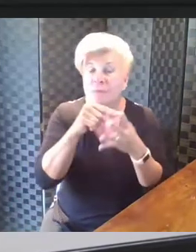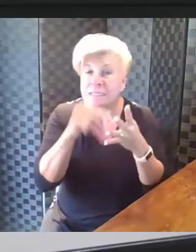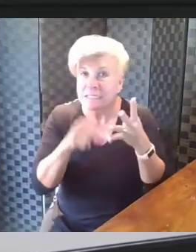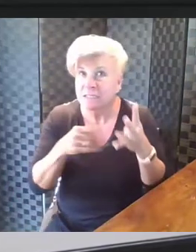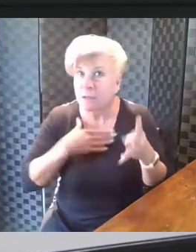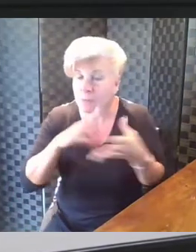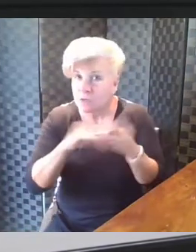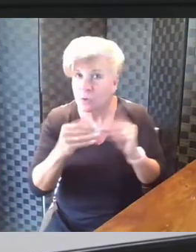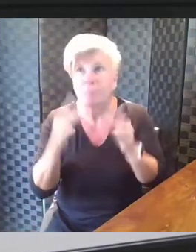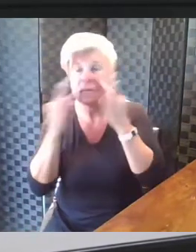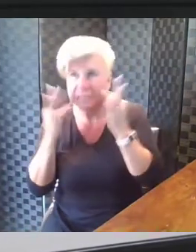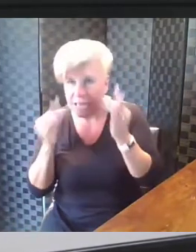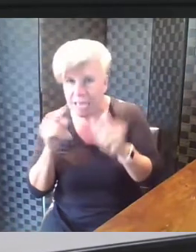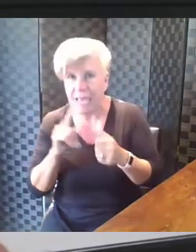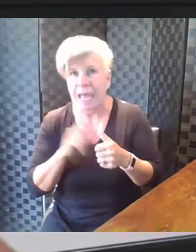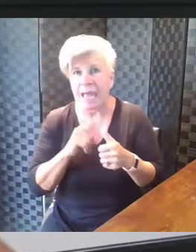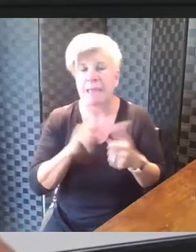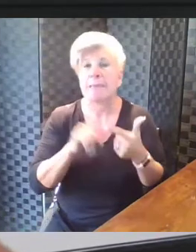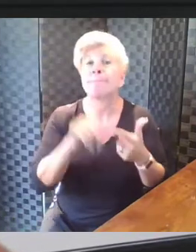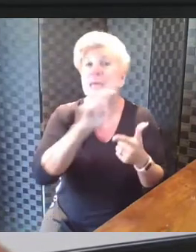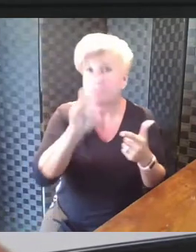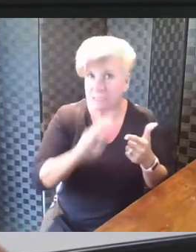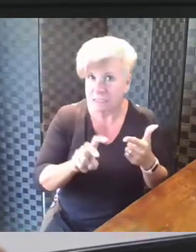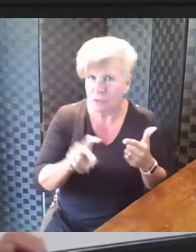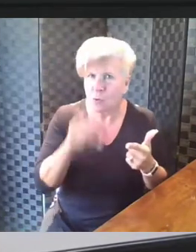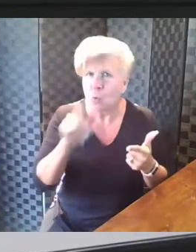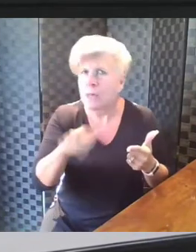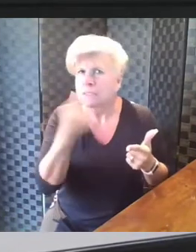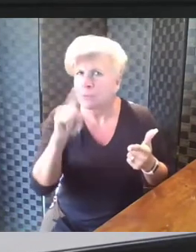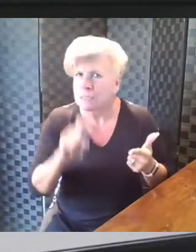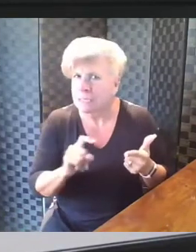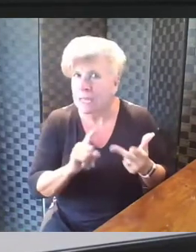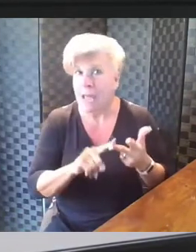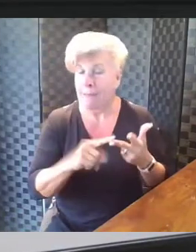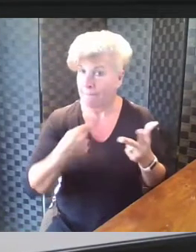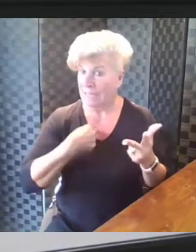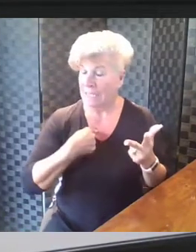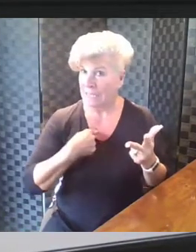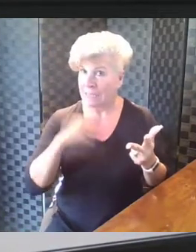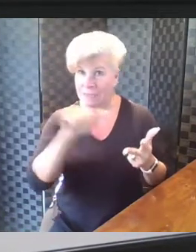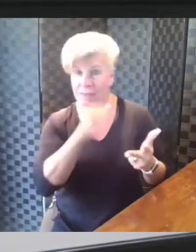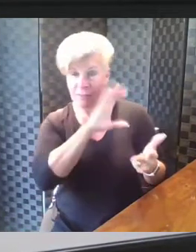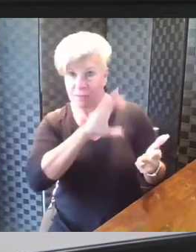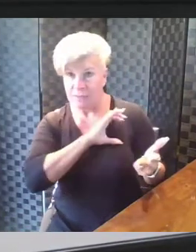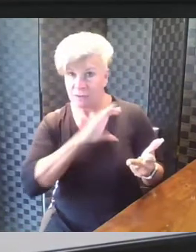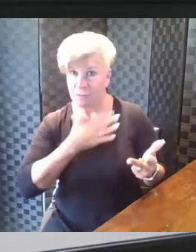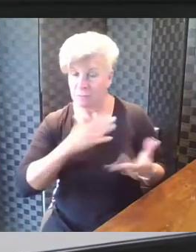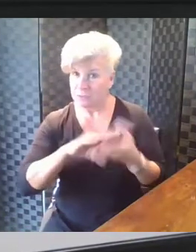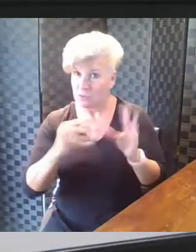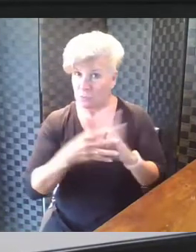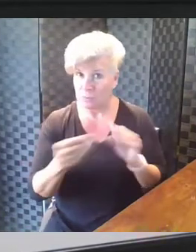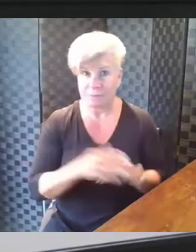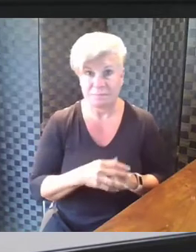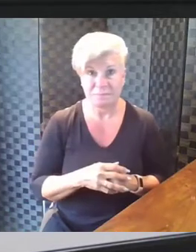cat. I got my pizza. Who else do I need? Me. I was the other character in that story.